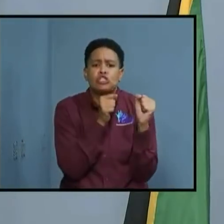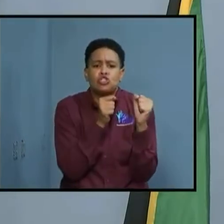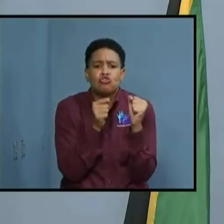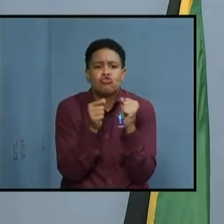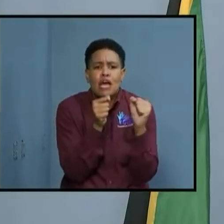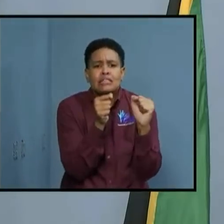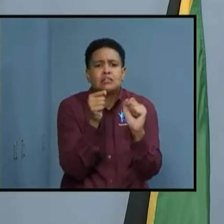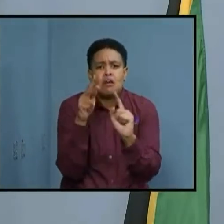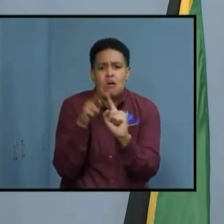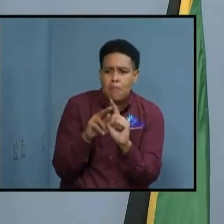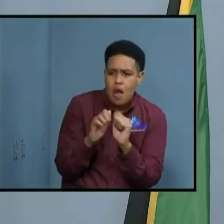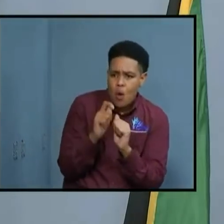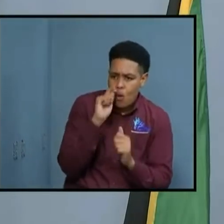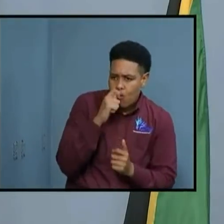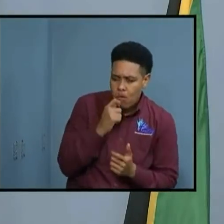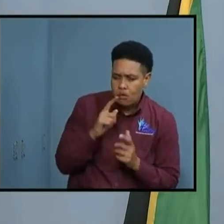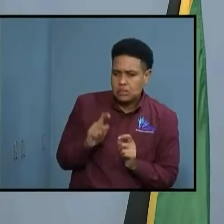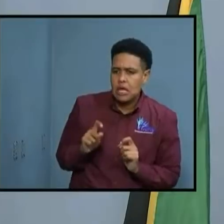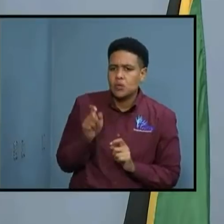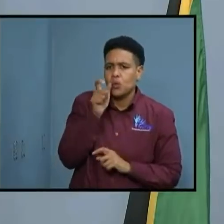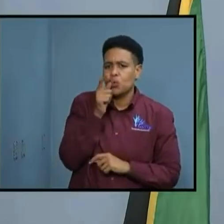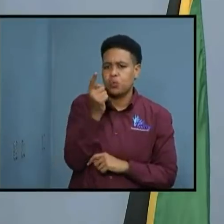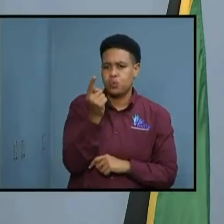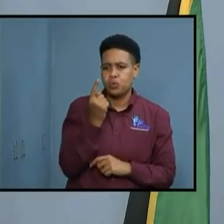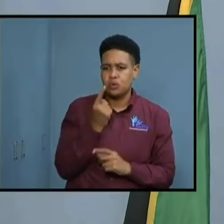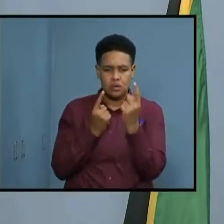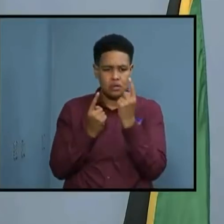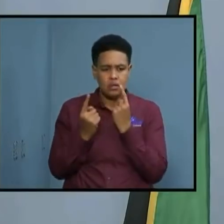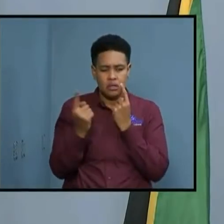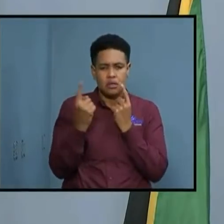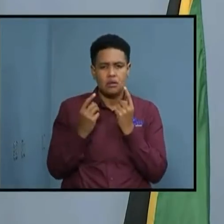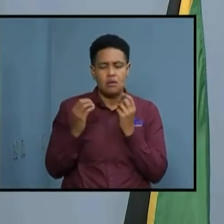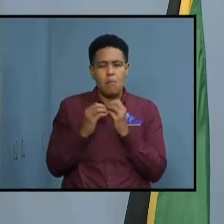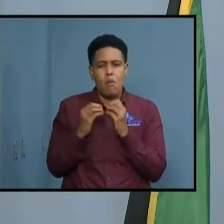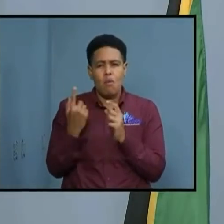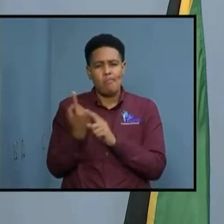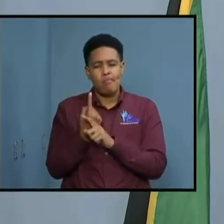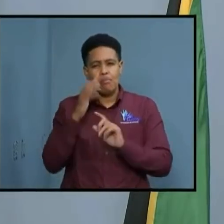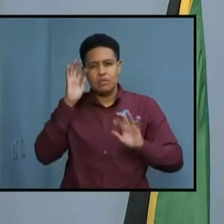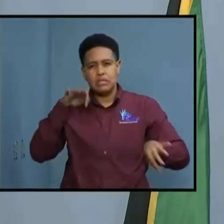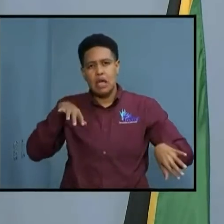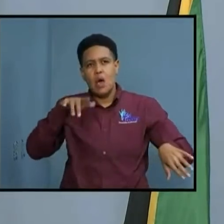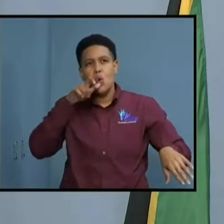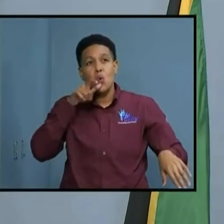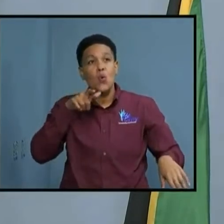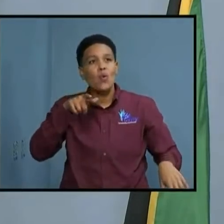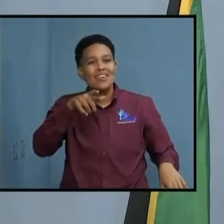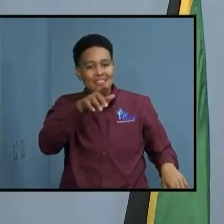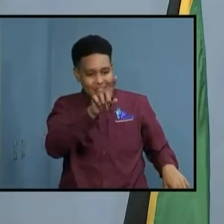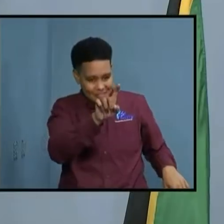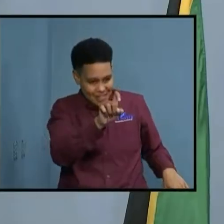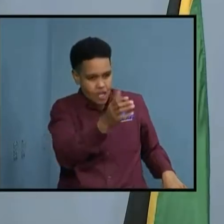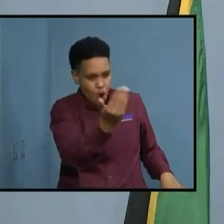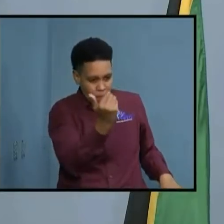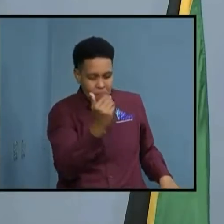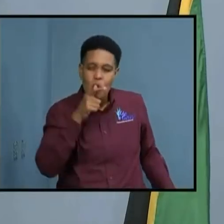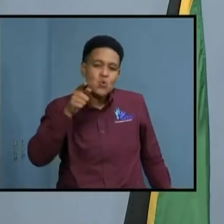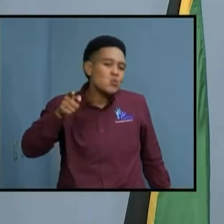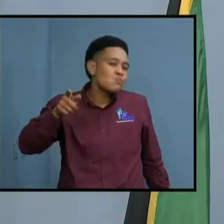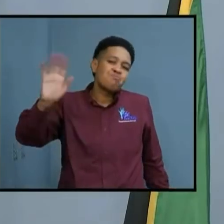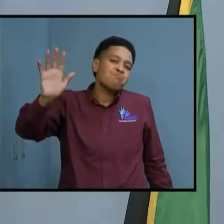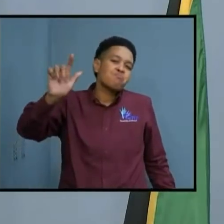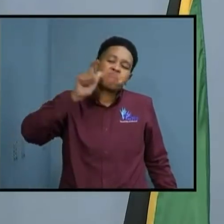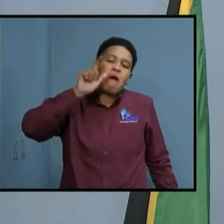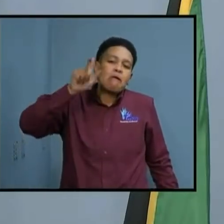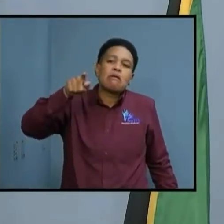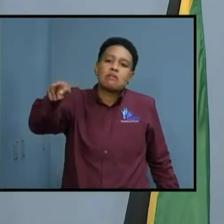strategic application of who gets tested and who does not get tested. And the